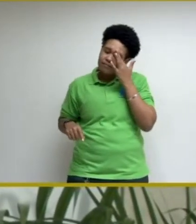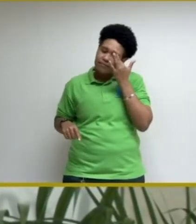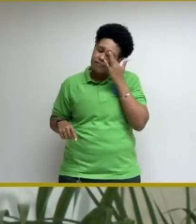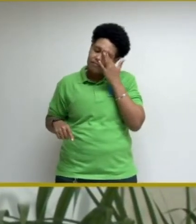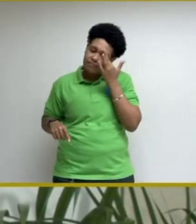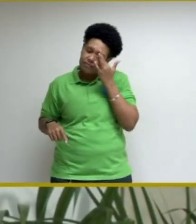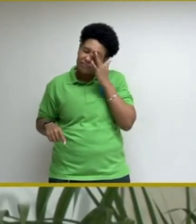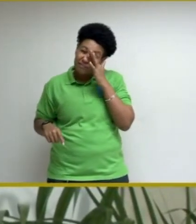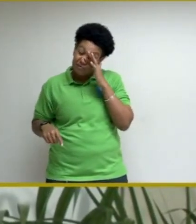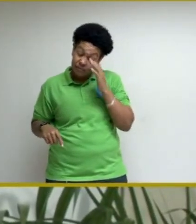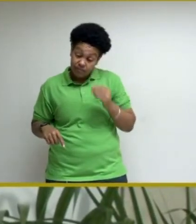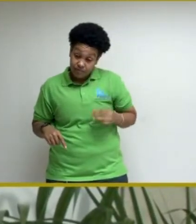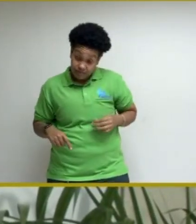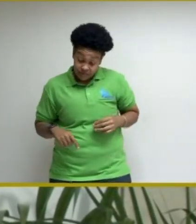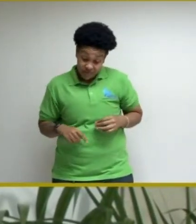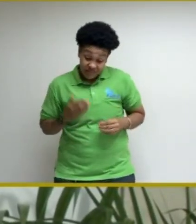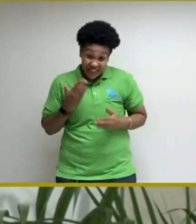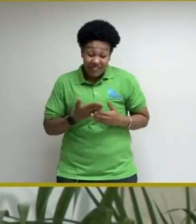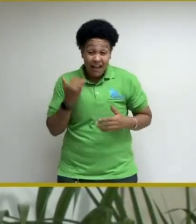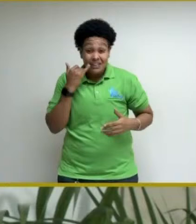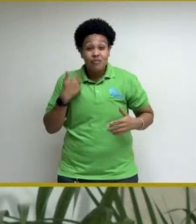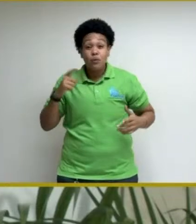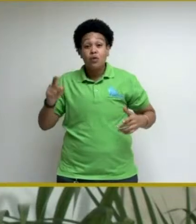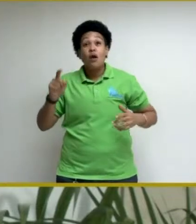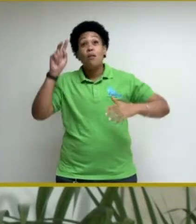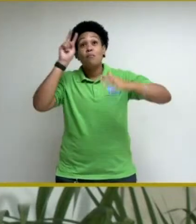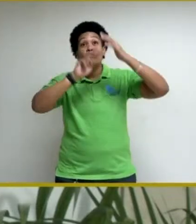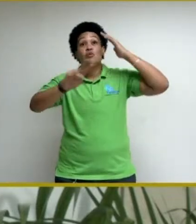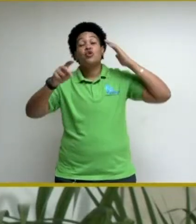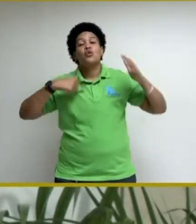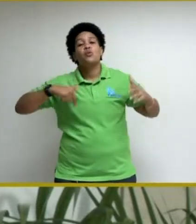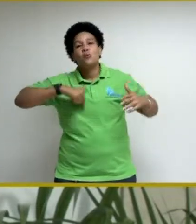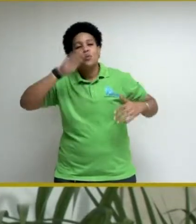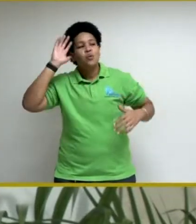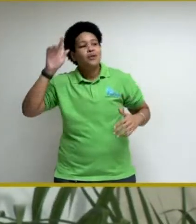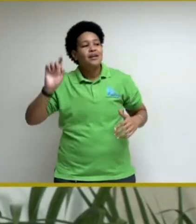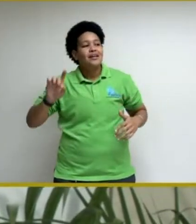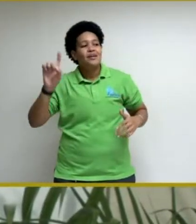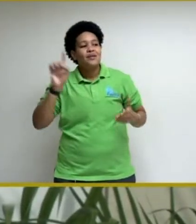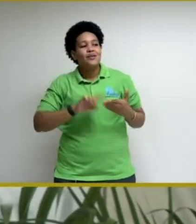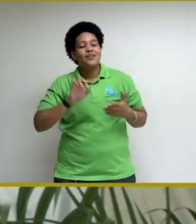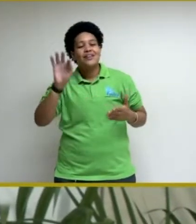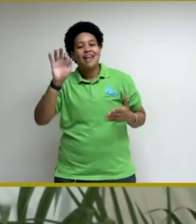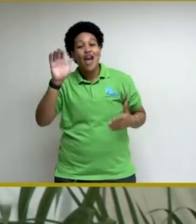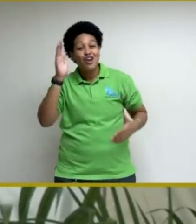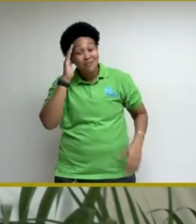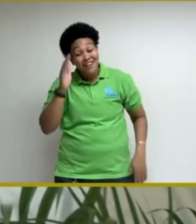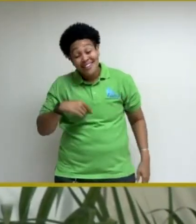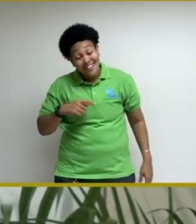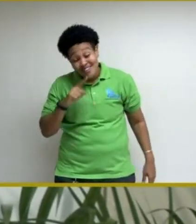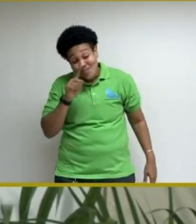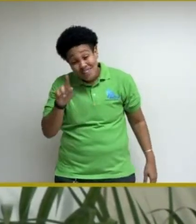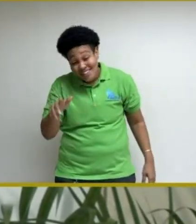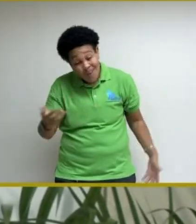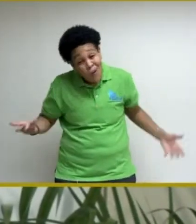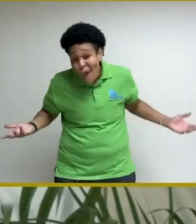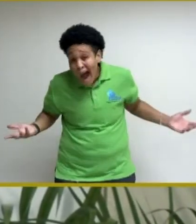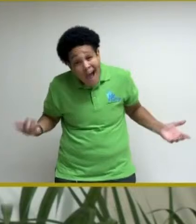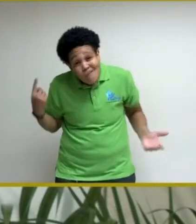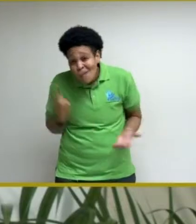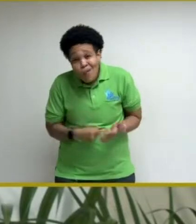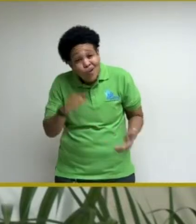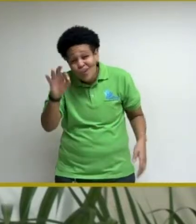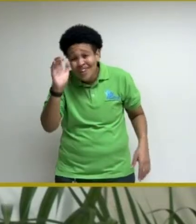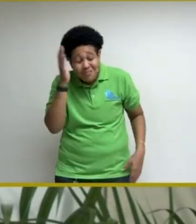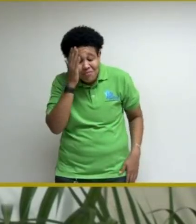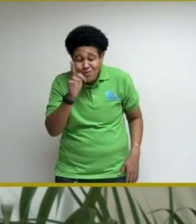going to need 1,900 beds, we really do not have that